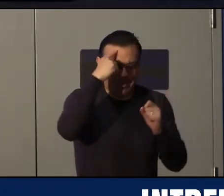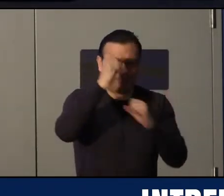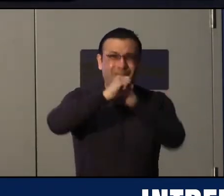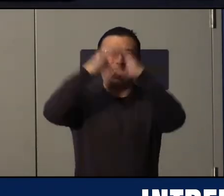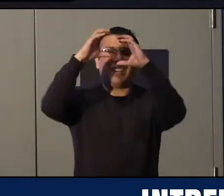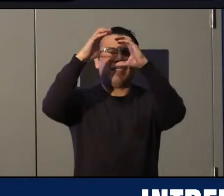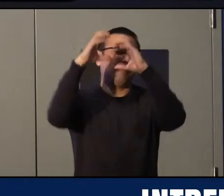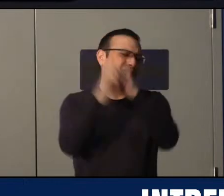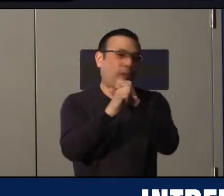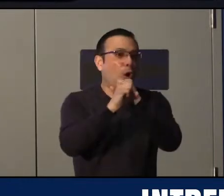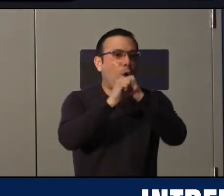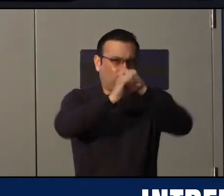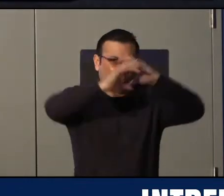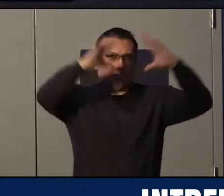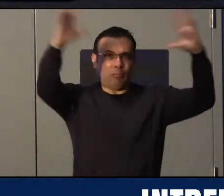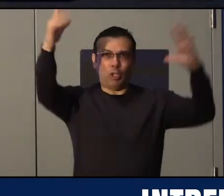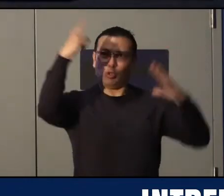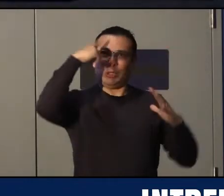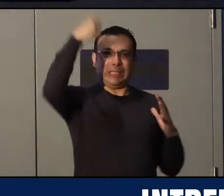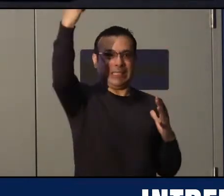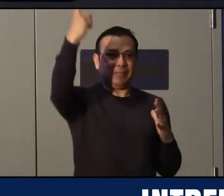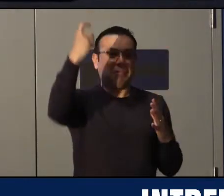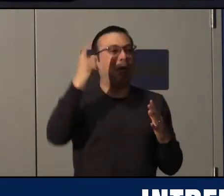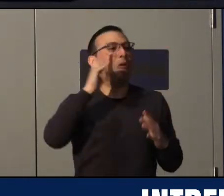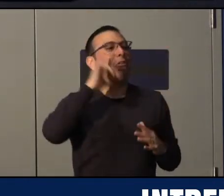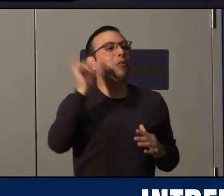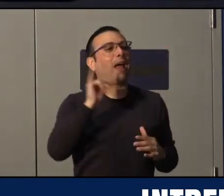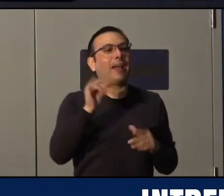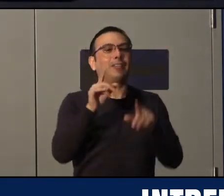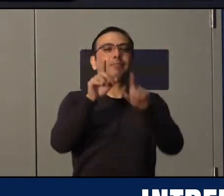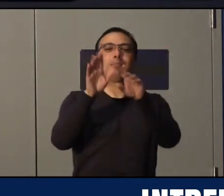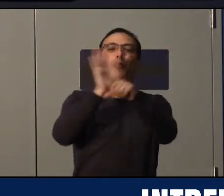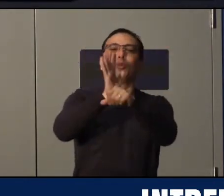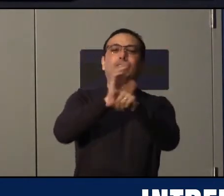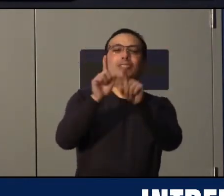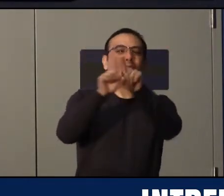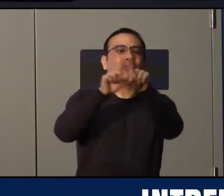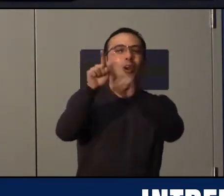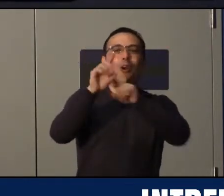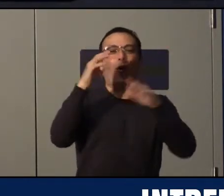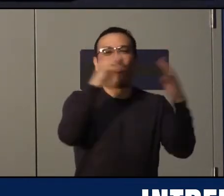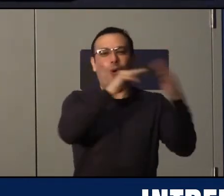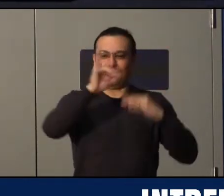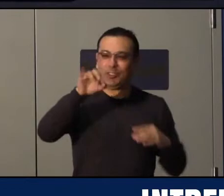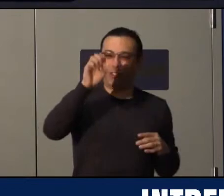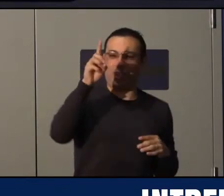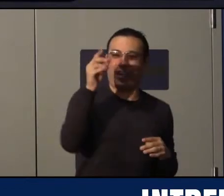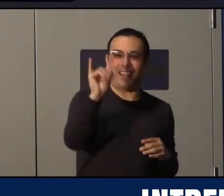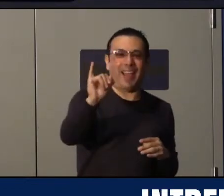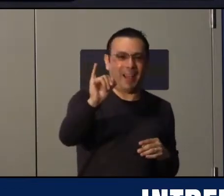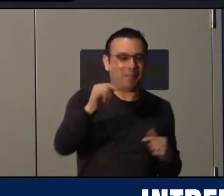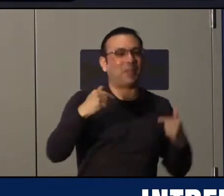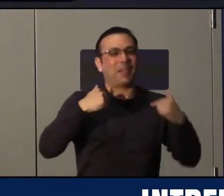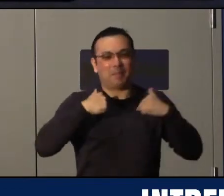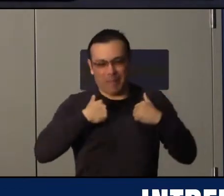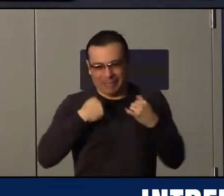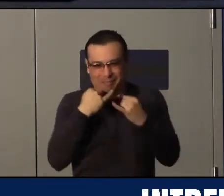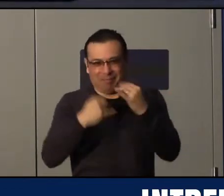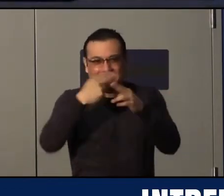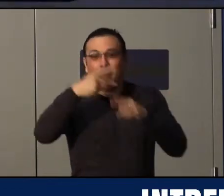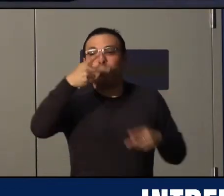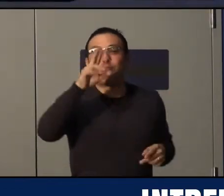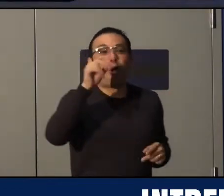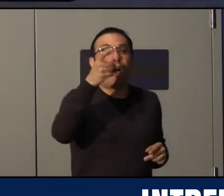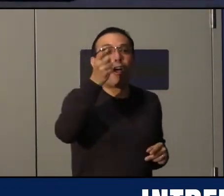Jedi space, that's what that's about. I'm Dr. Sian Proctor, and I'm a mission pilot for Inspiration 4.